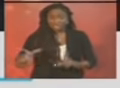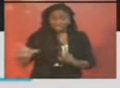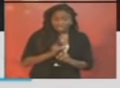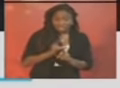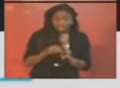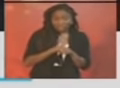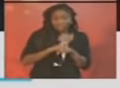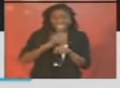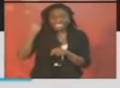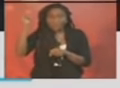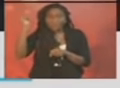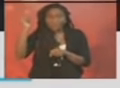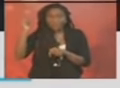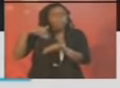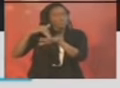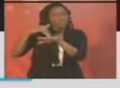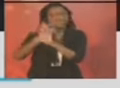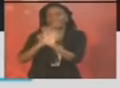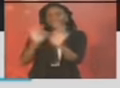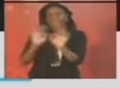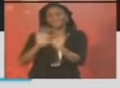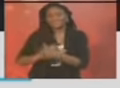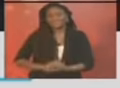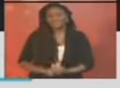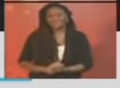date. Next slide, please.